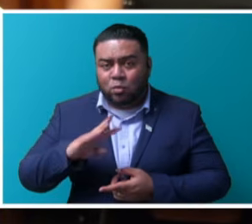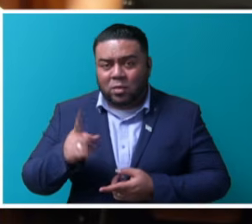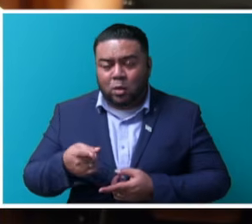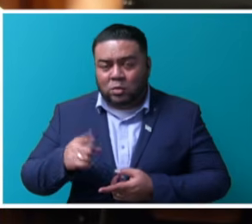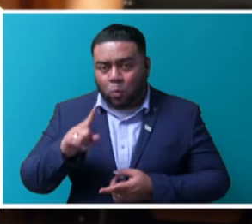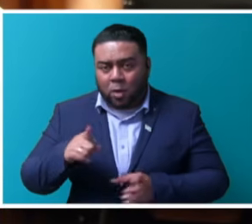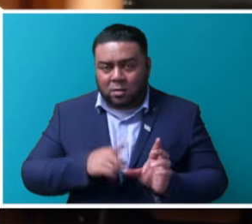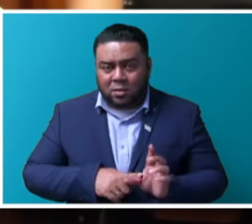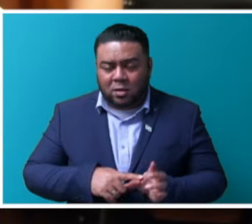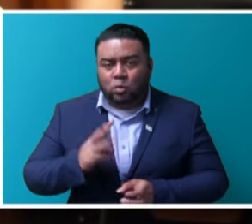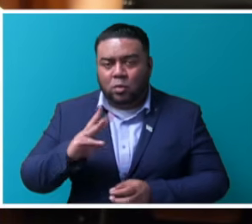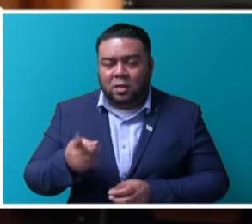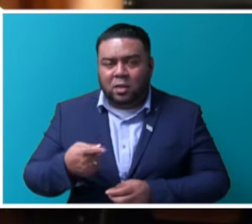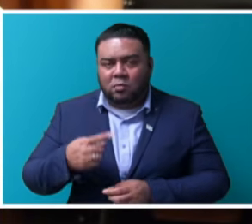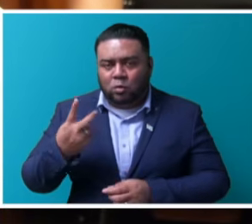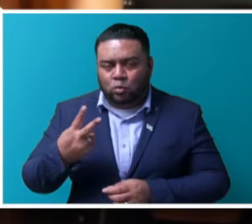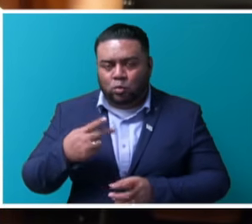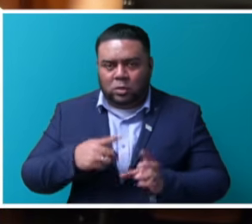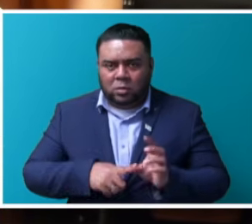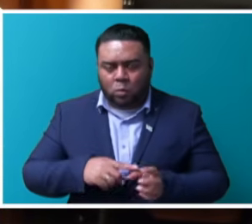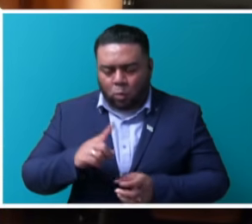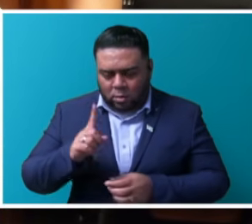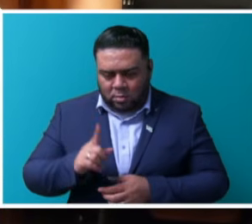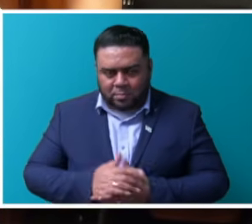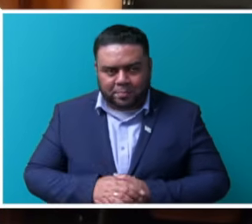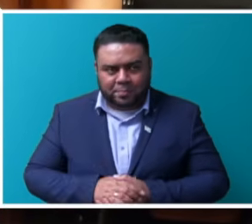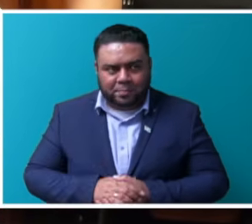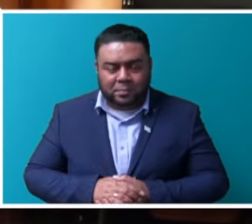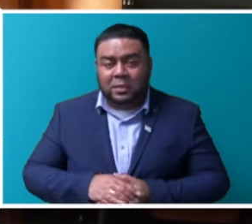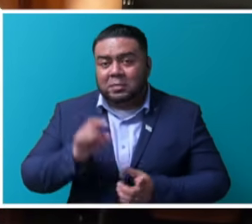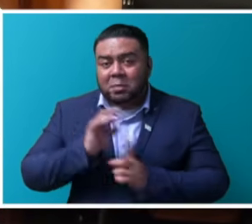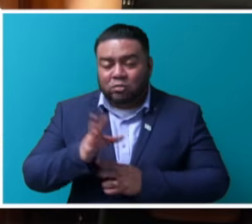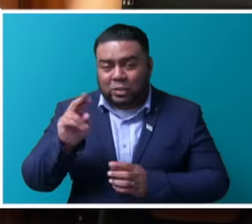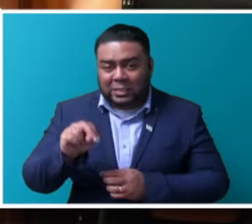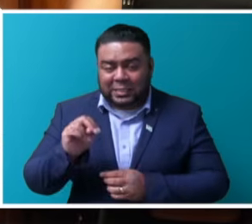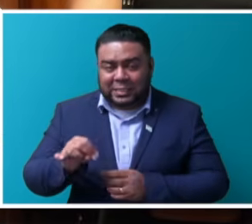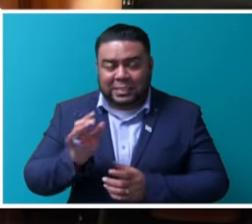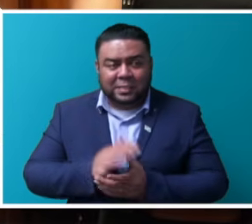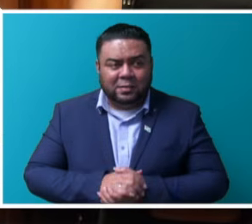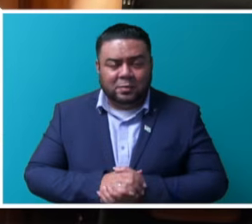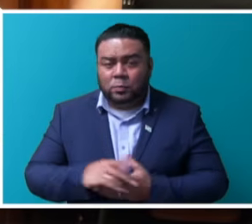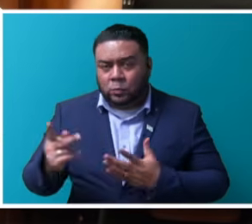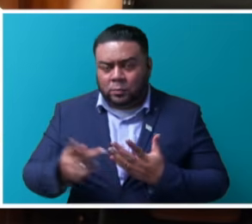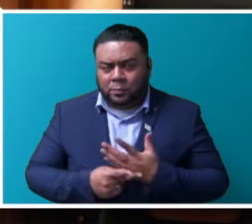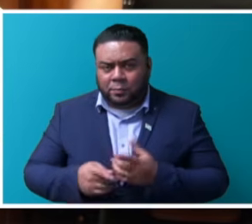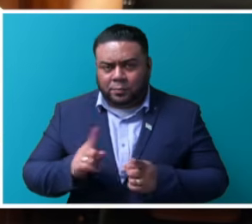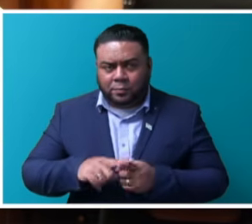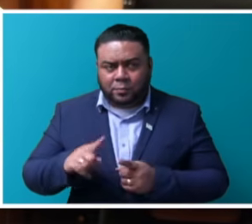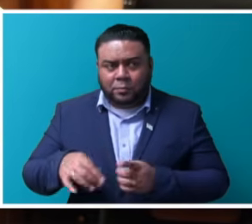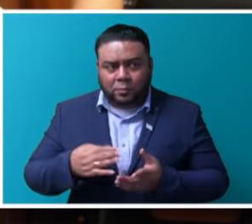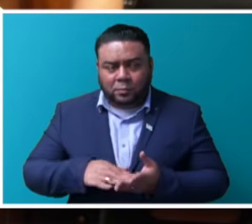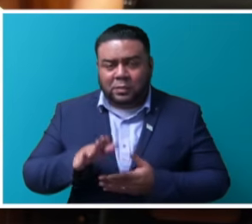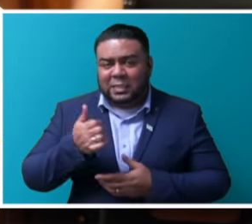annum to 3,200 per annum. For students with special needs scheme, the allowance rate has been increased